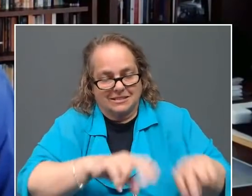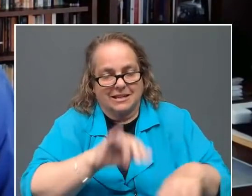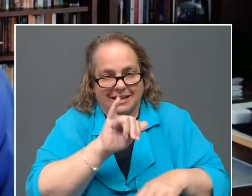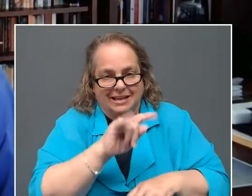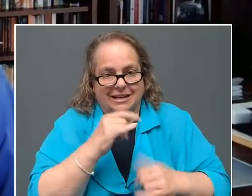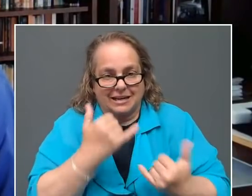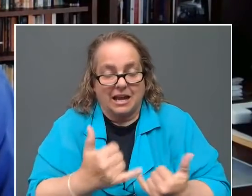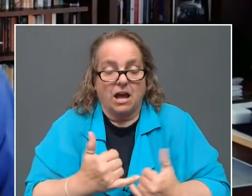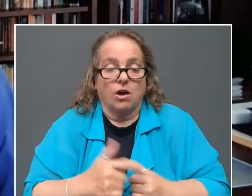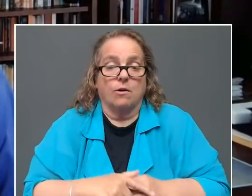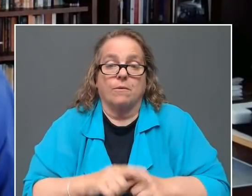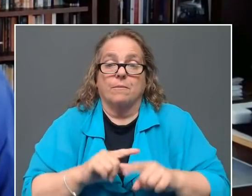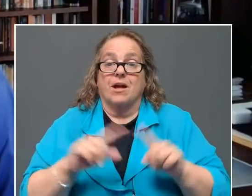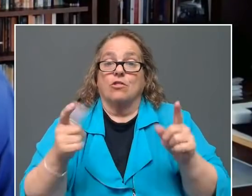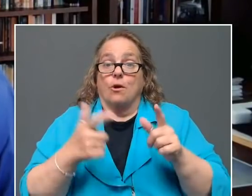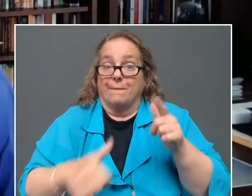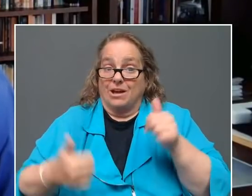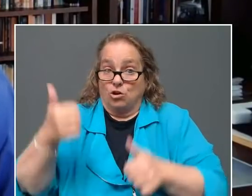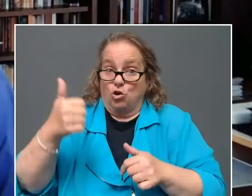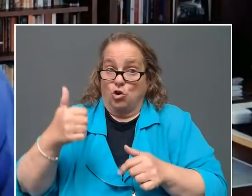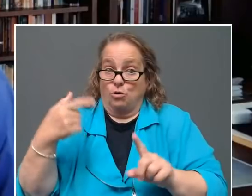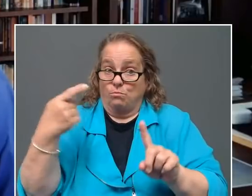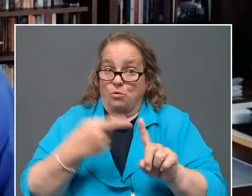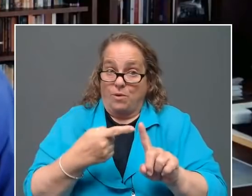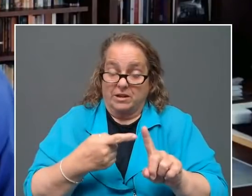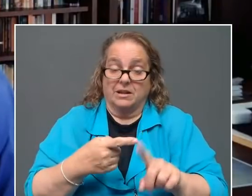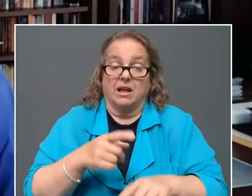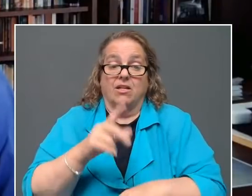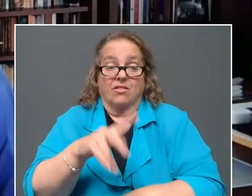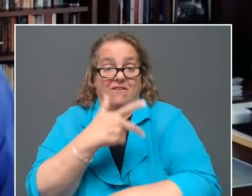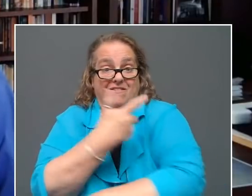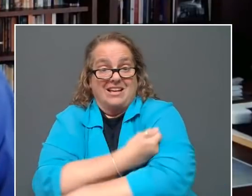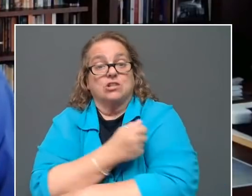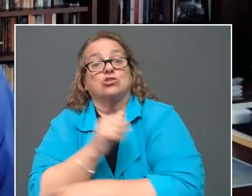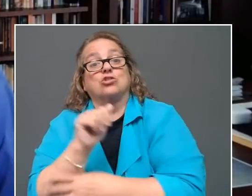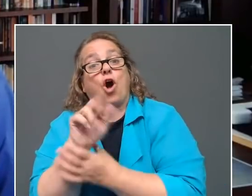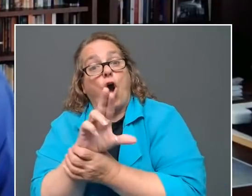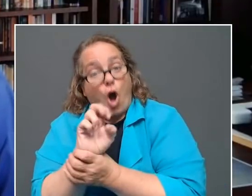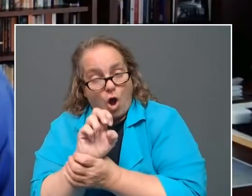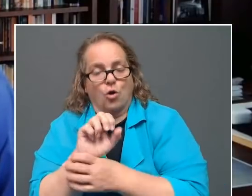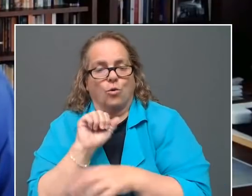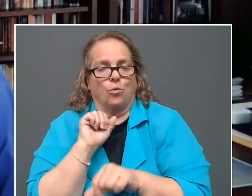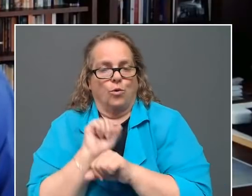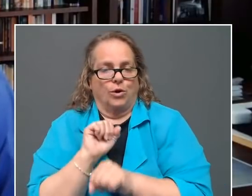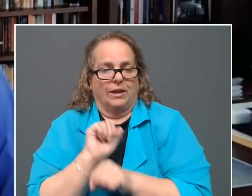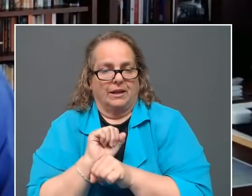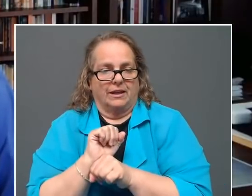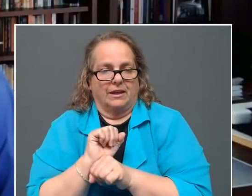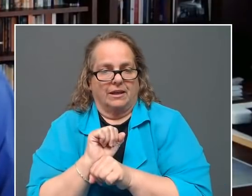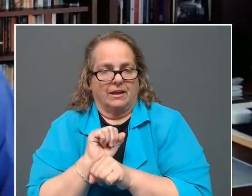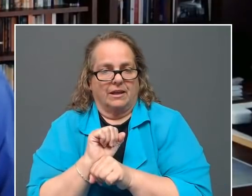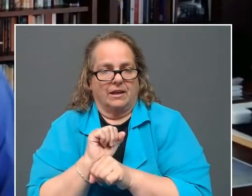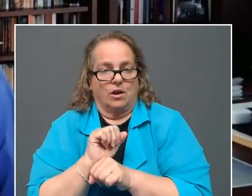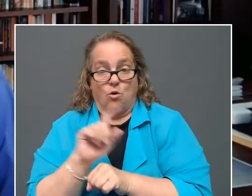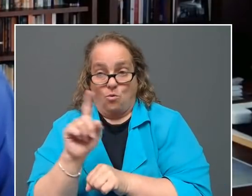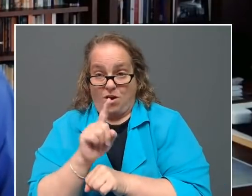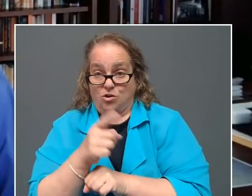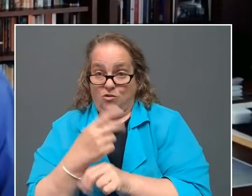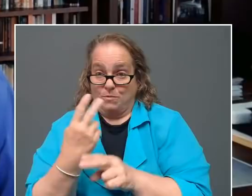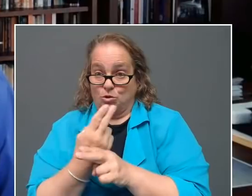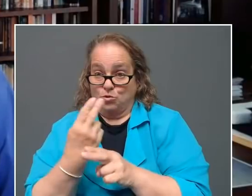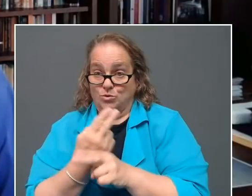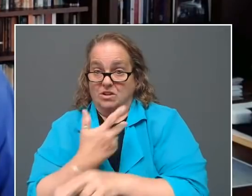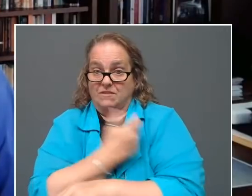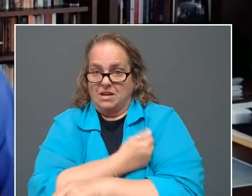though, is the vaccines are working, and wherever they have been used, they have shown a substantial